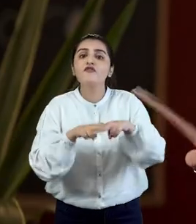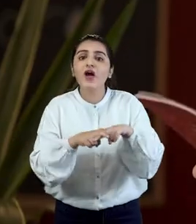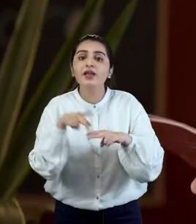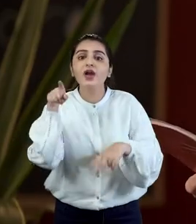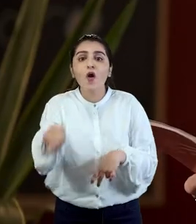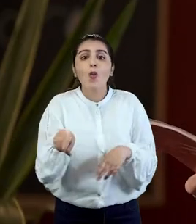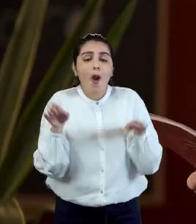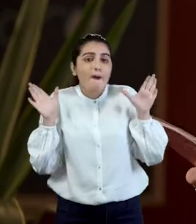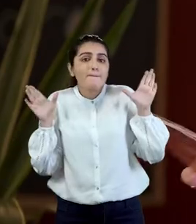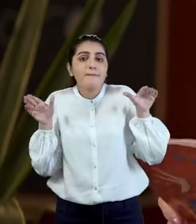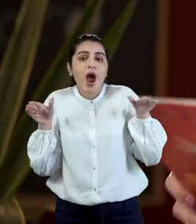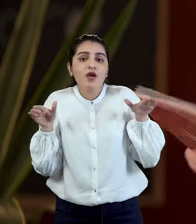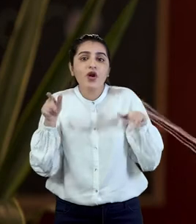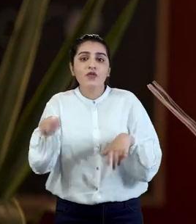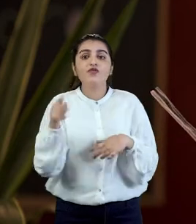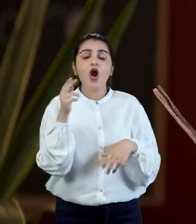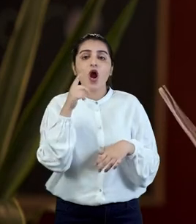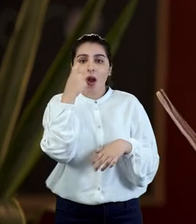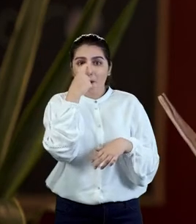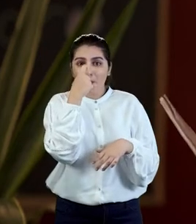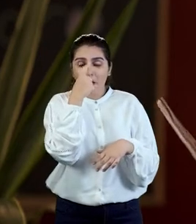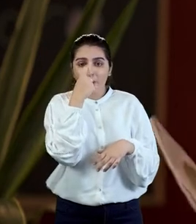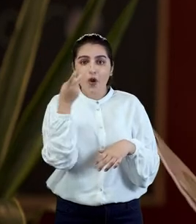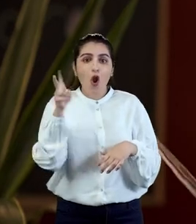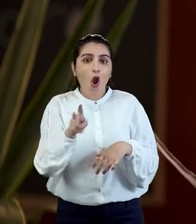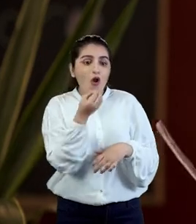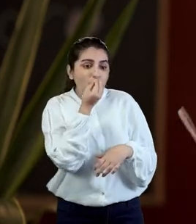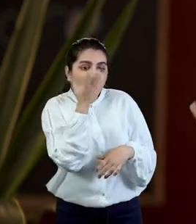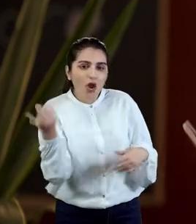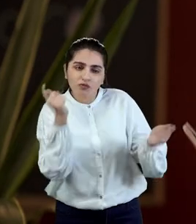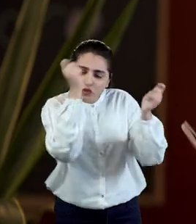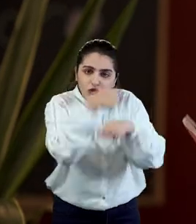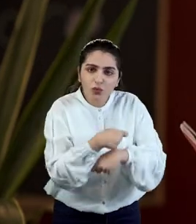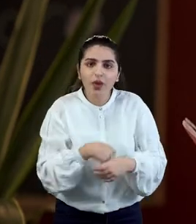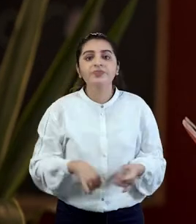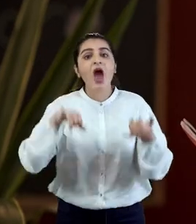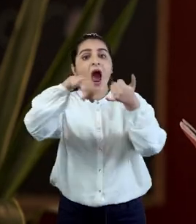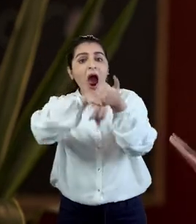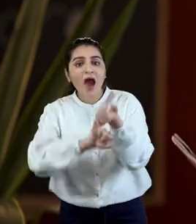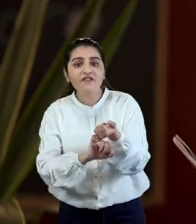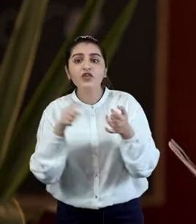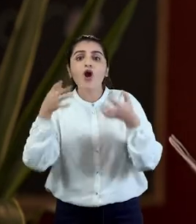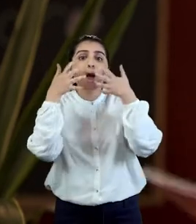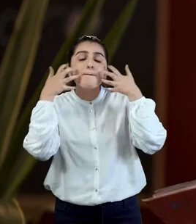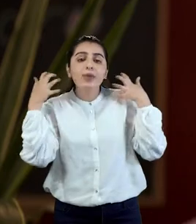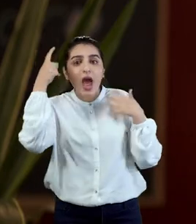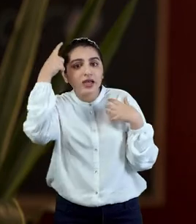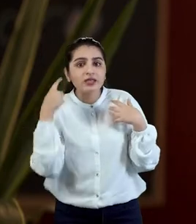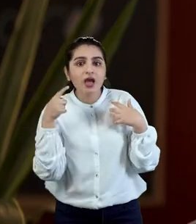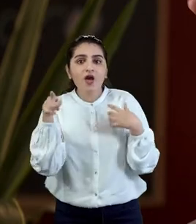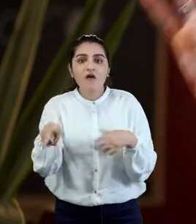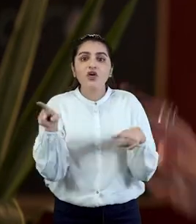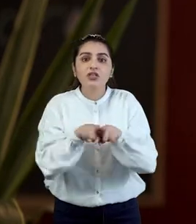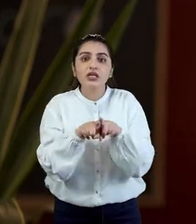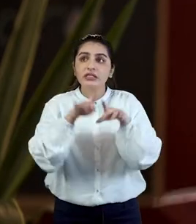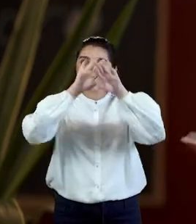herself into a purple butterfly and fluttered among some purple flowers. On Saturday, she turned herself into a black cat and lurked